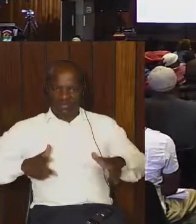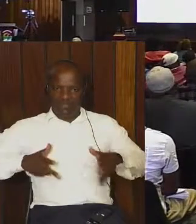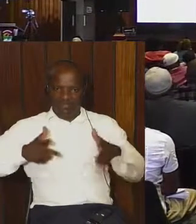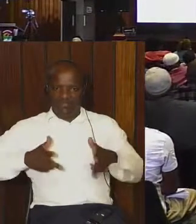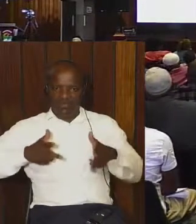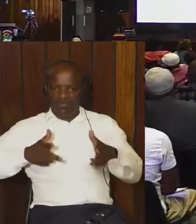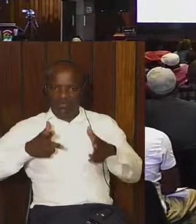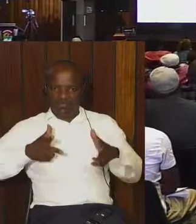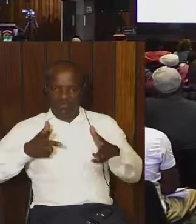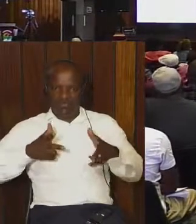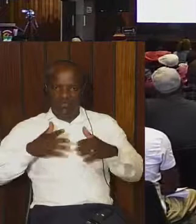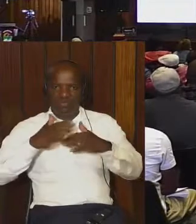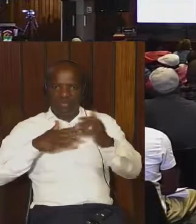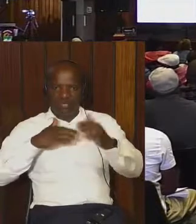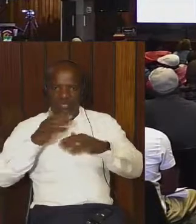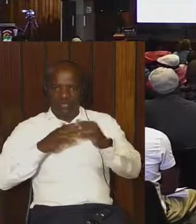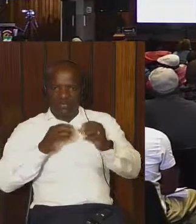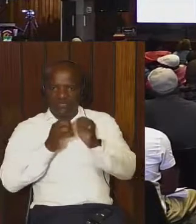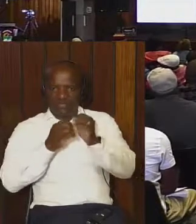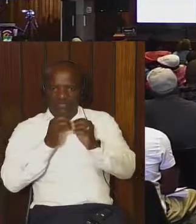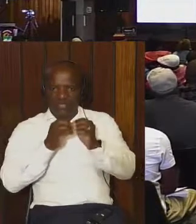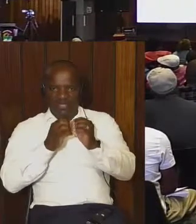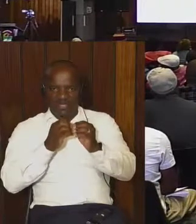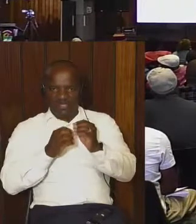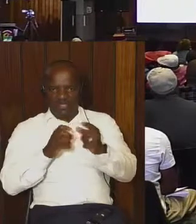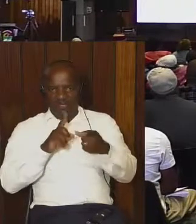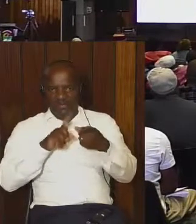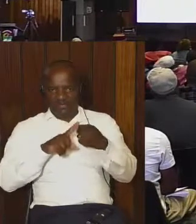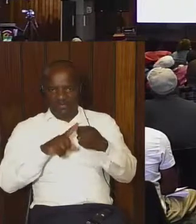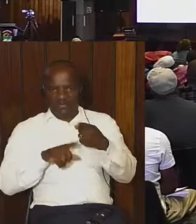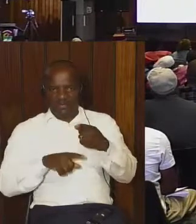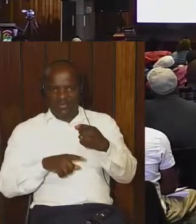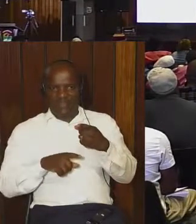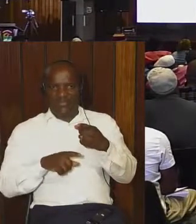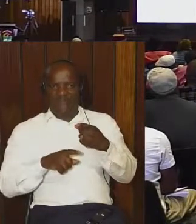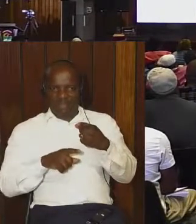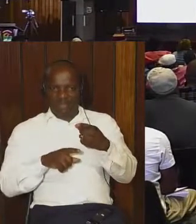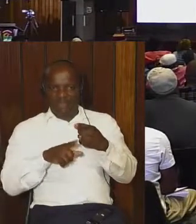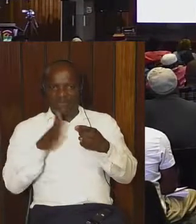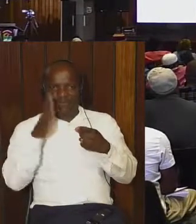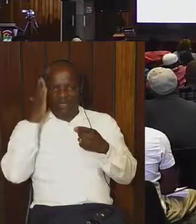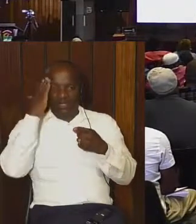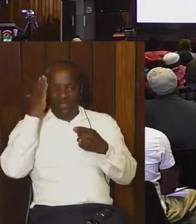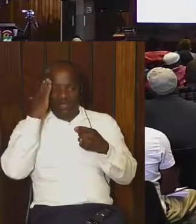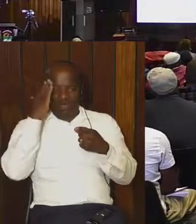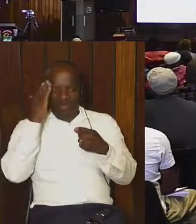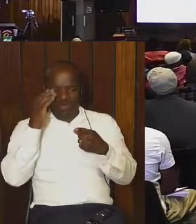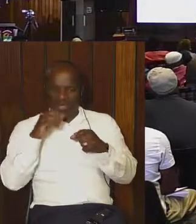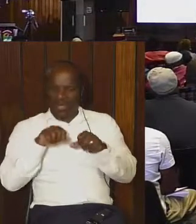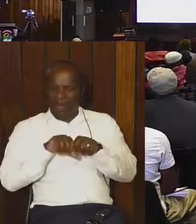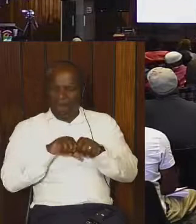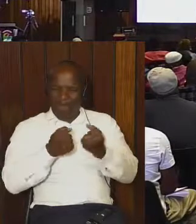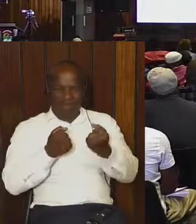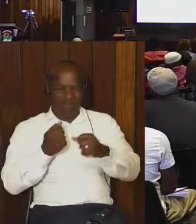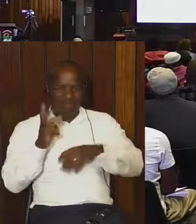be redeveloped and so forth. That is one. Because you know the damage that have taken